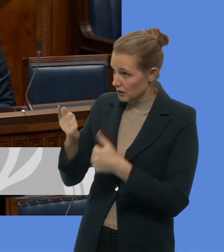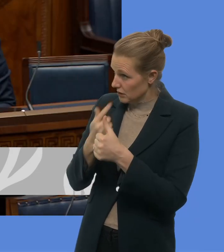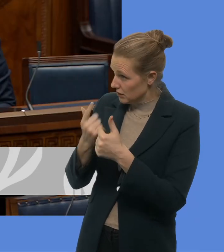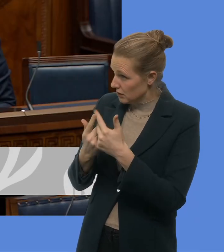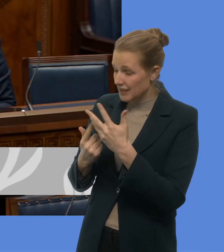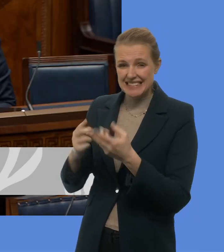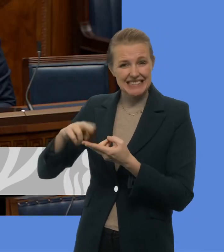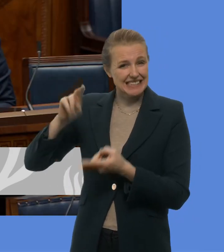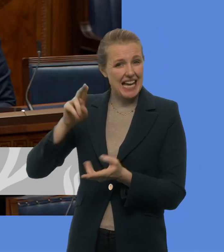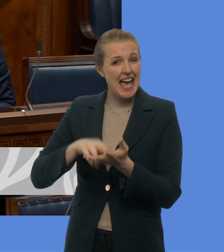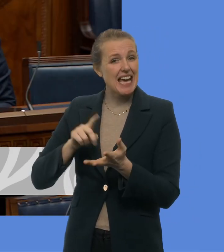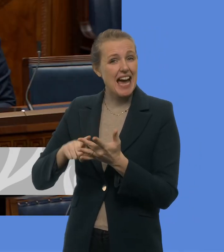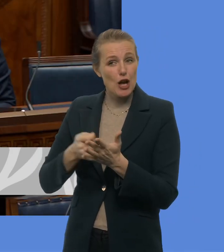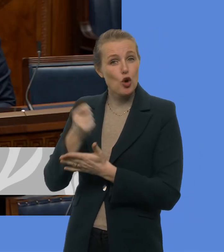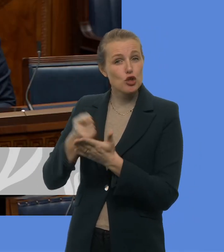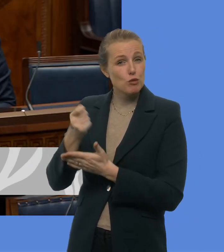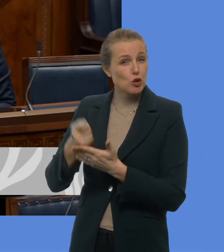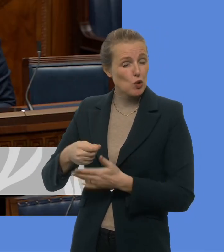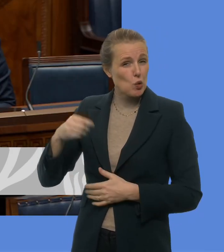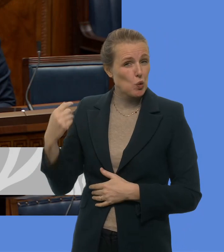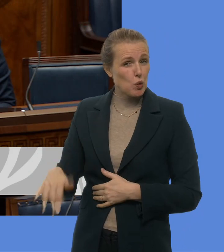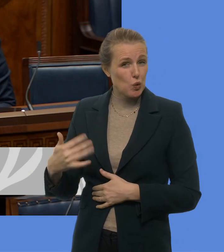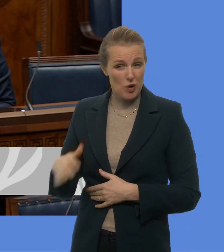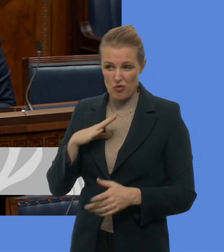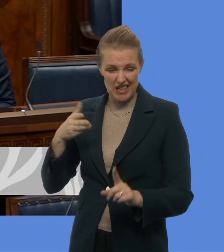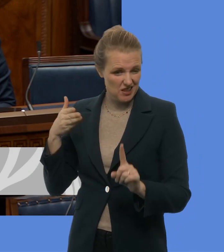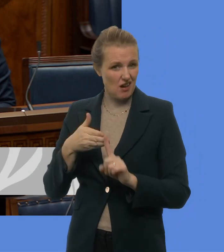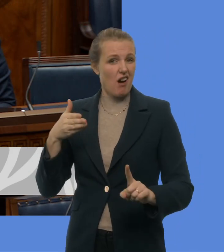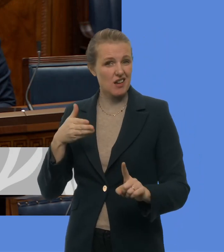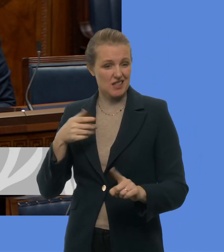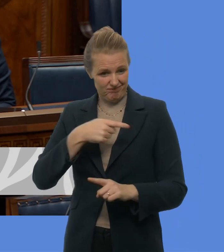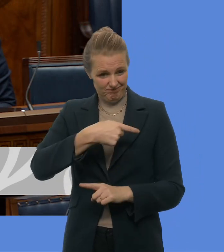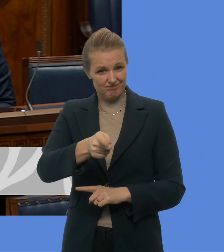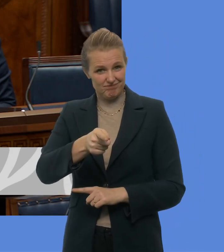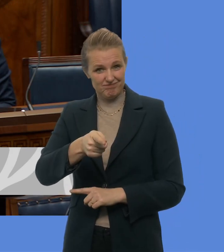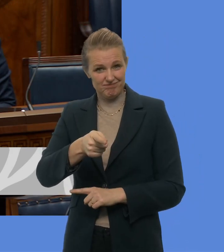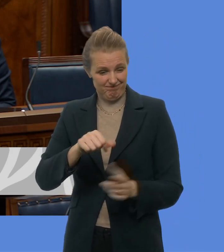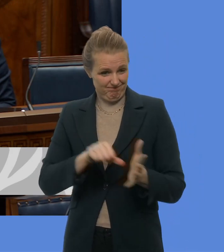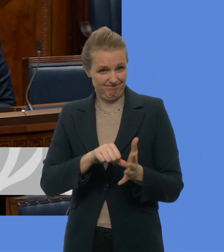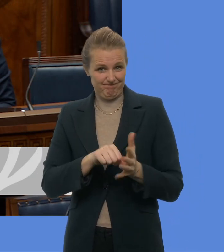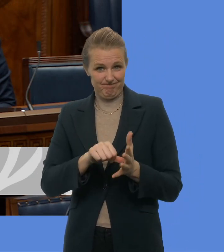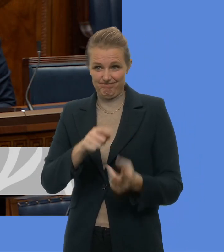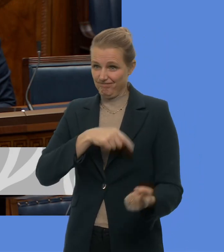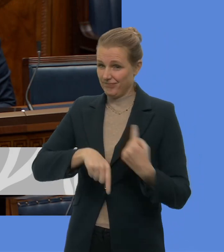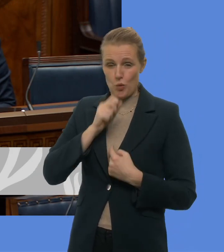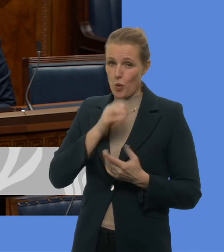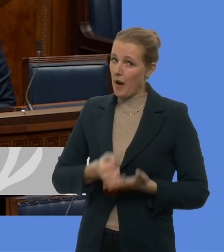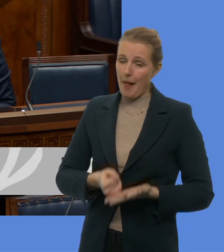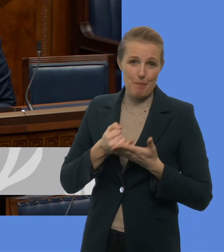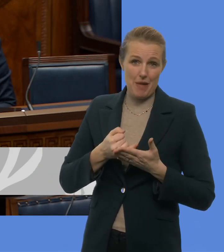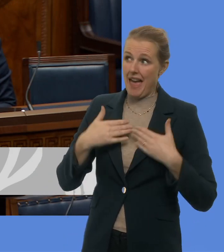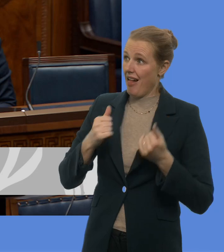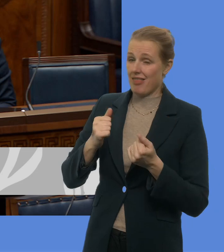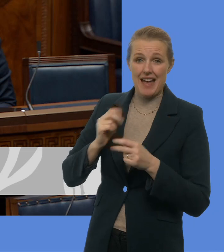in national insurance contributions and who it's being targeted at certainly is not going to help in